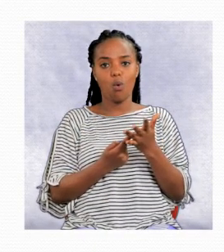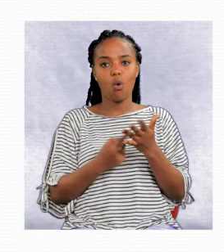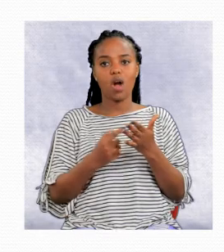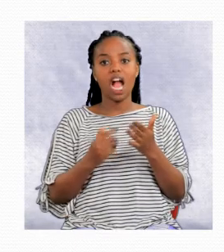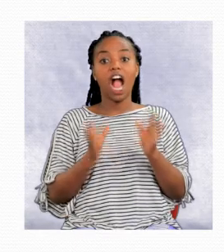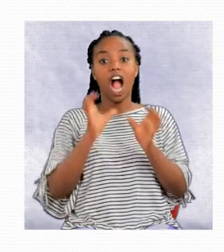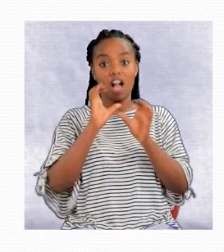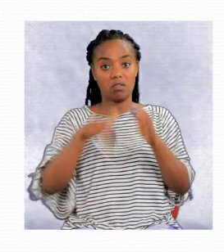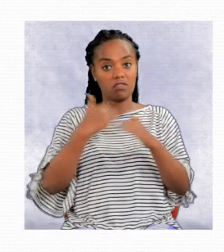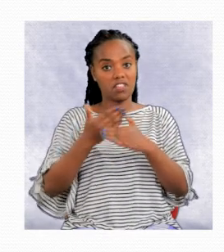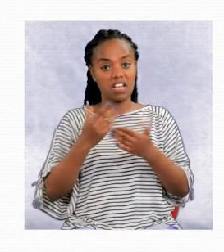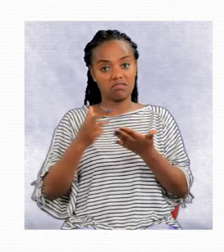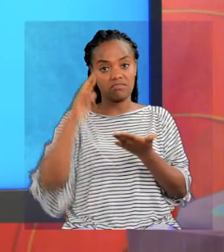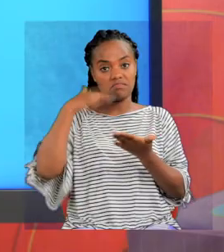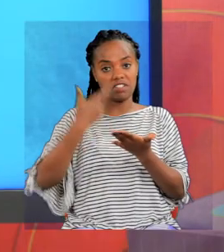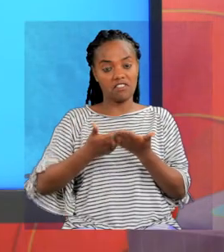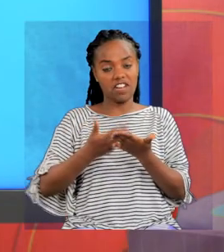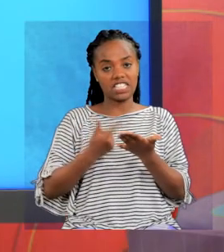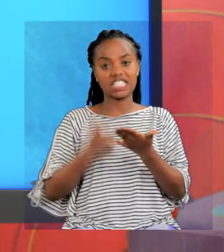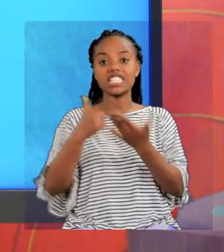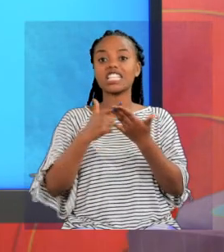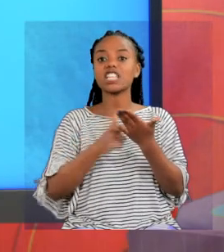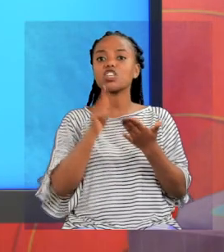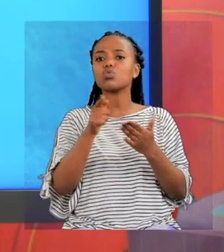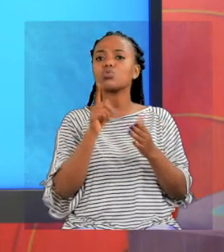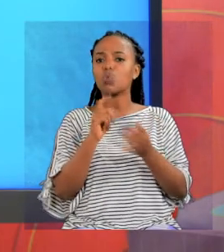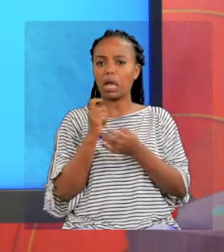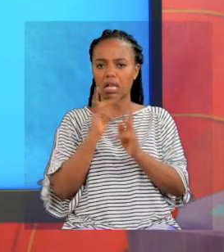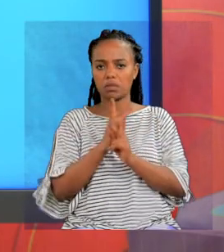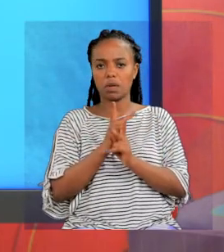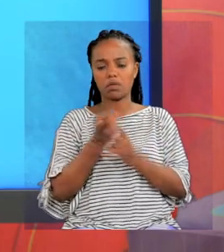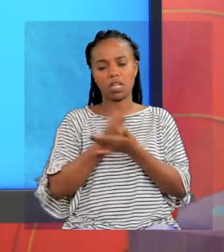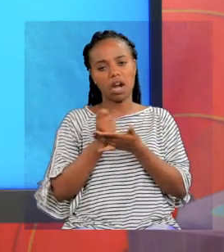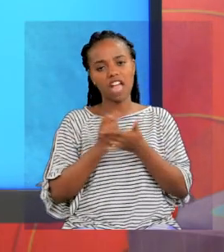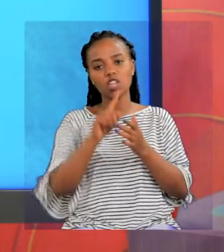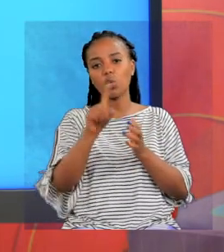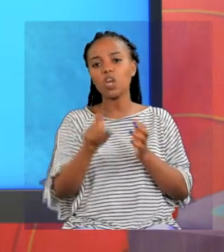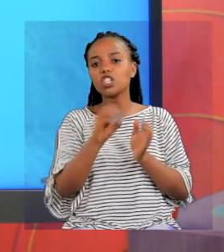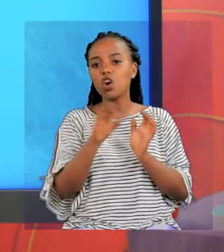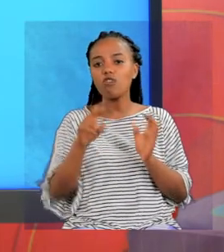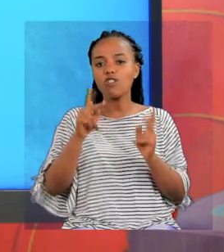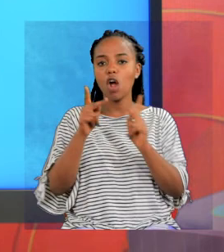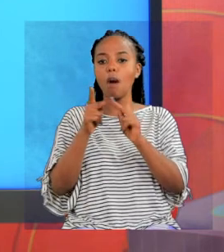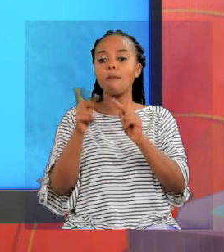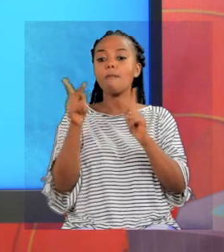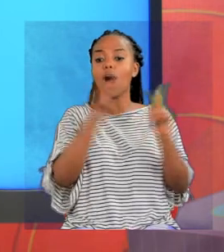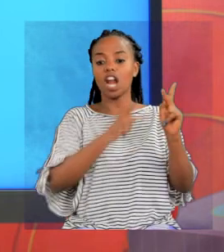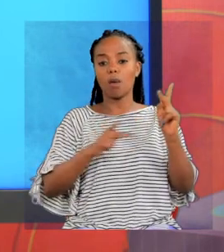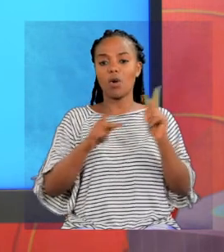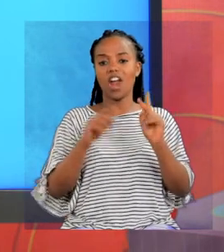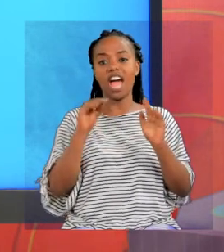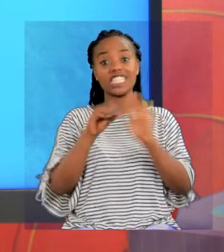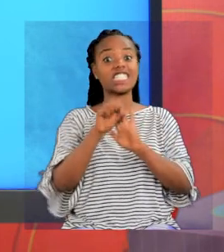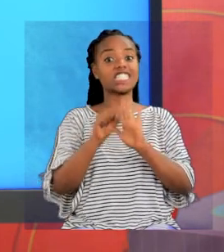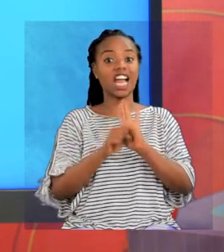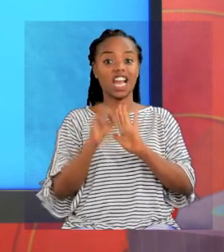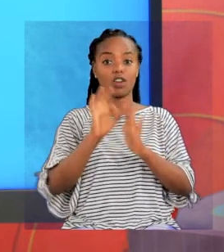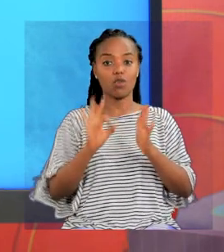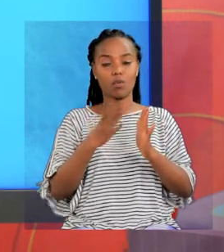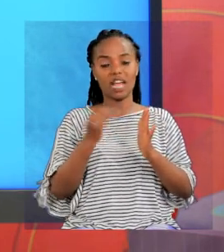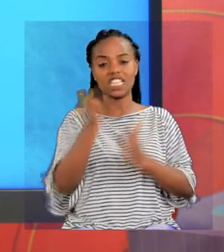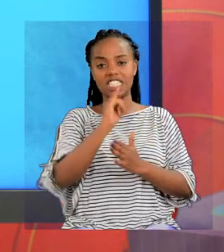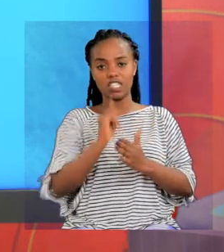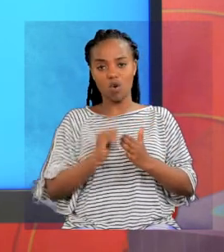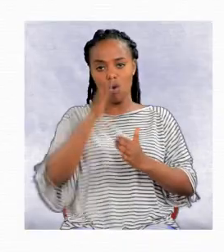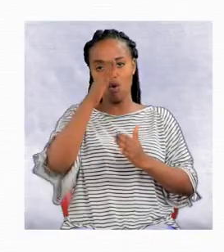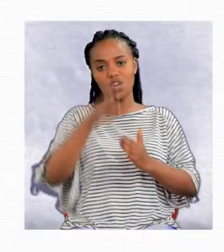after revising this lesson, you are expected to write equation of parabolas in standard form and draw